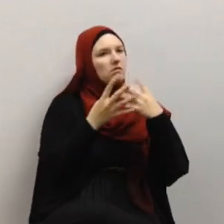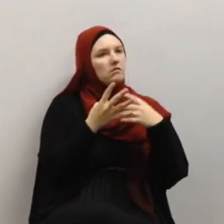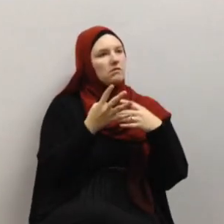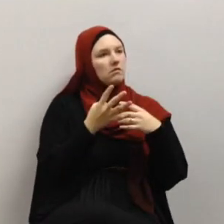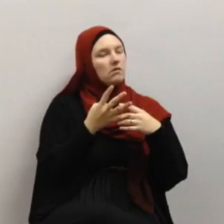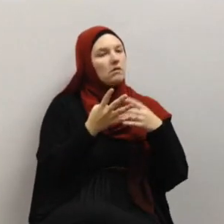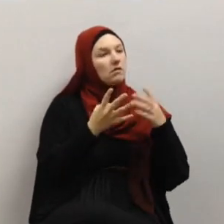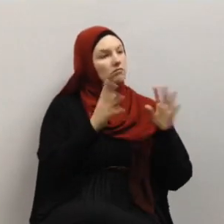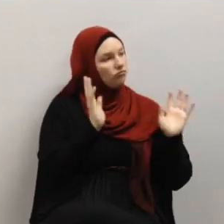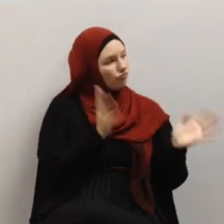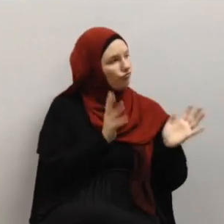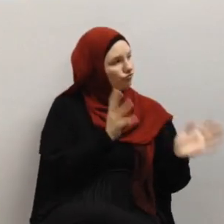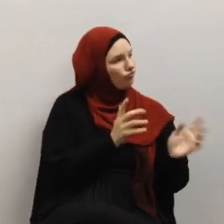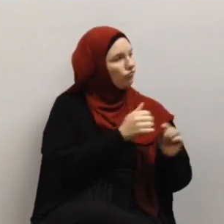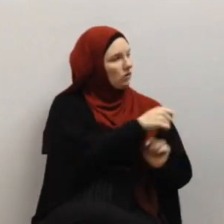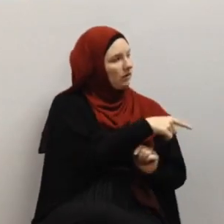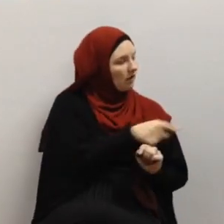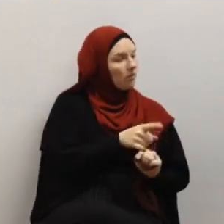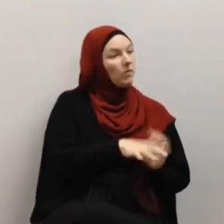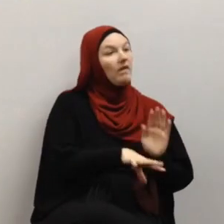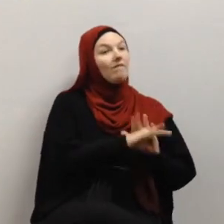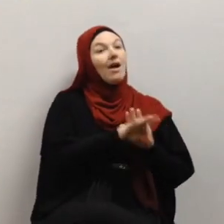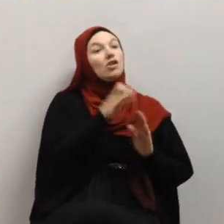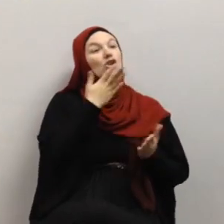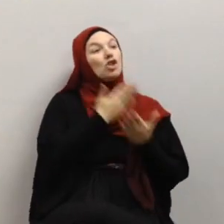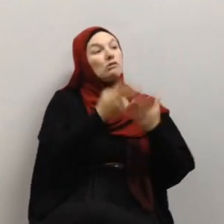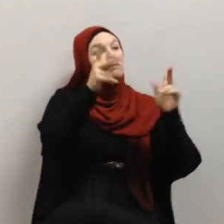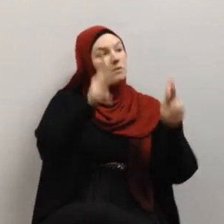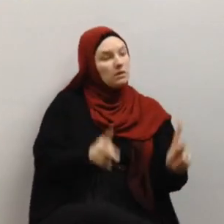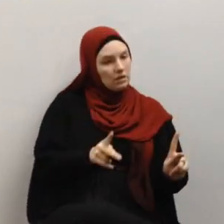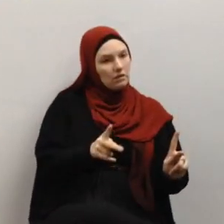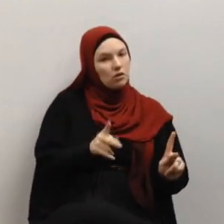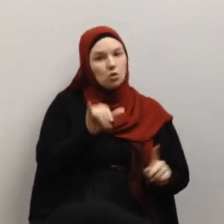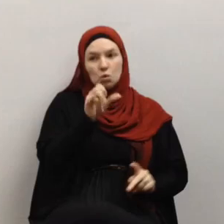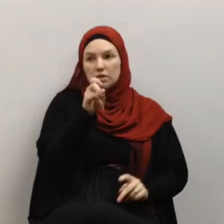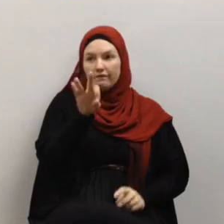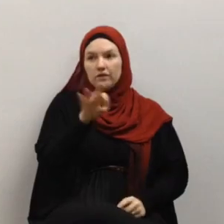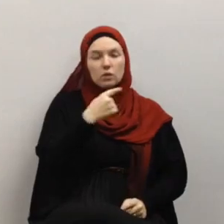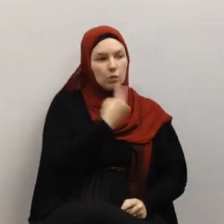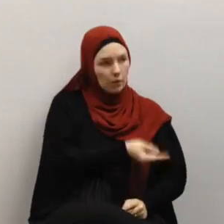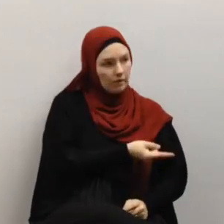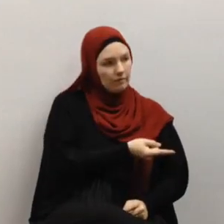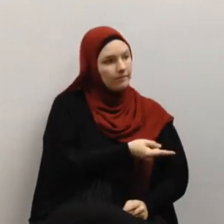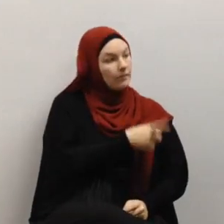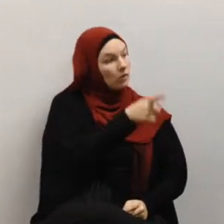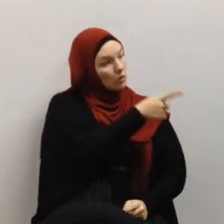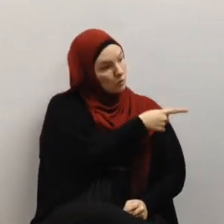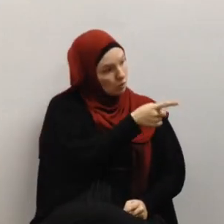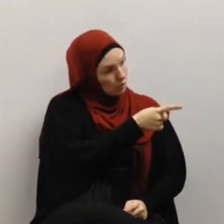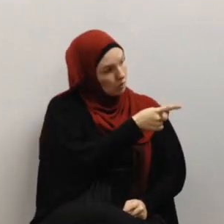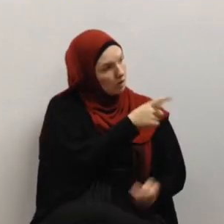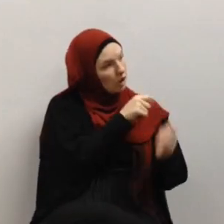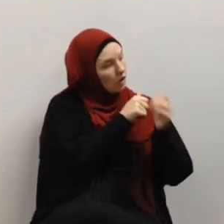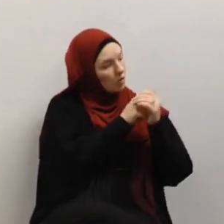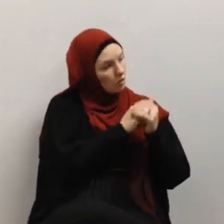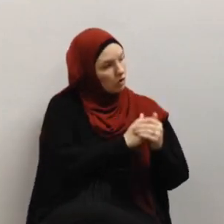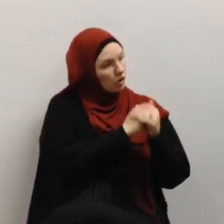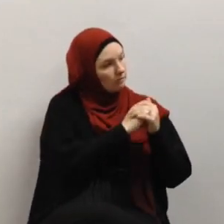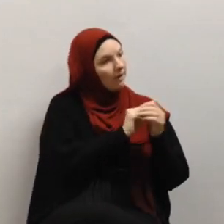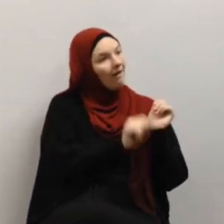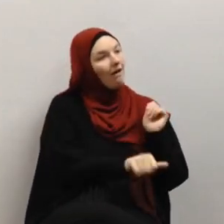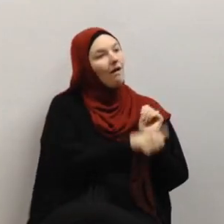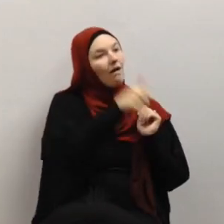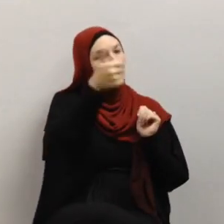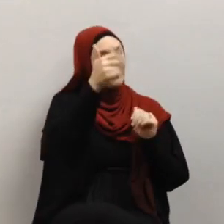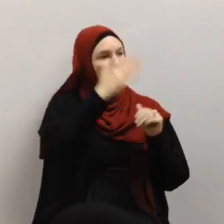reference, he told them, you guys are worshipping others other than Allah,